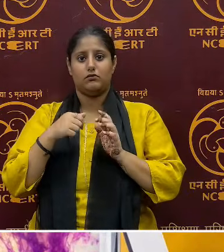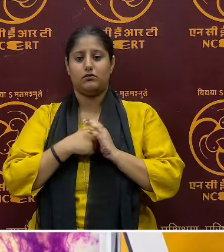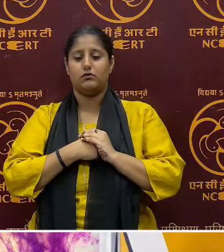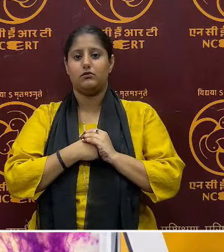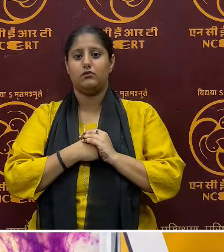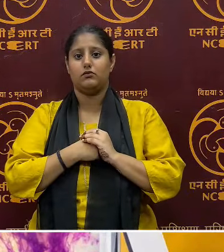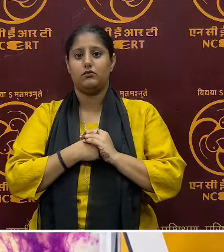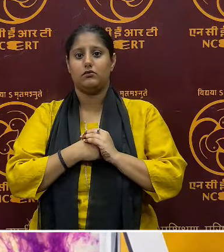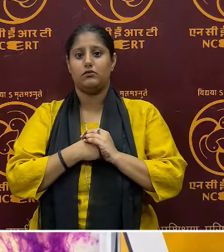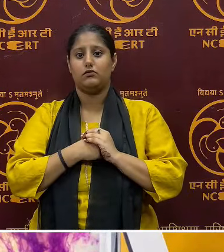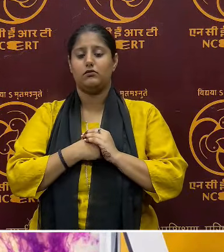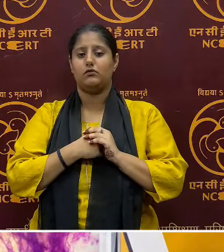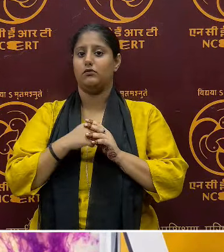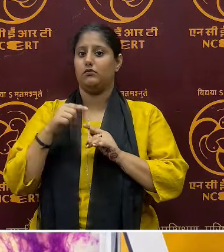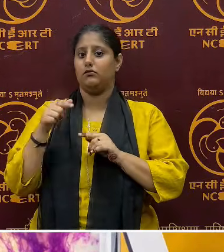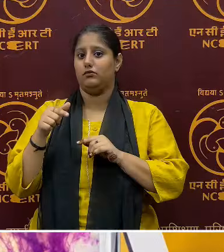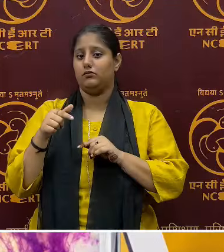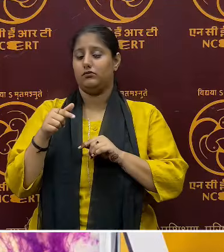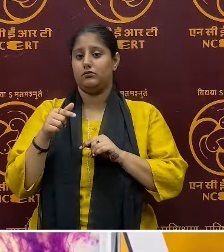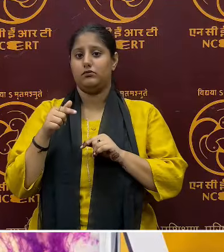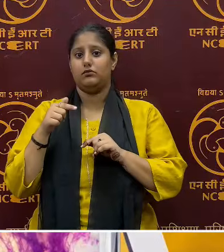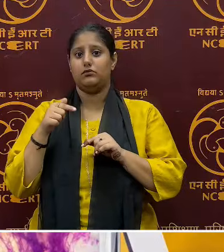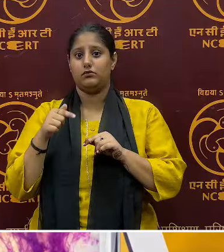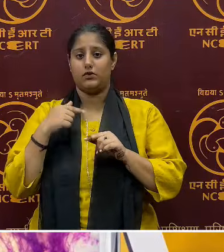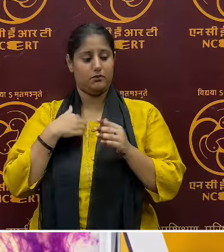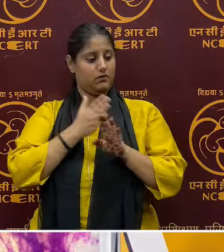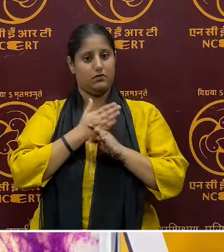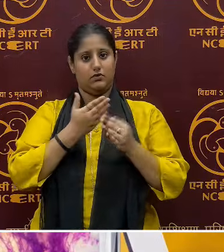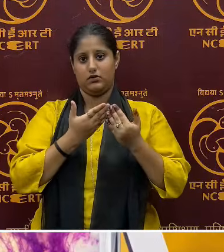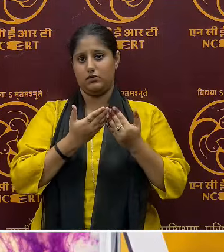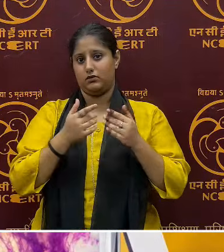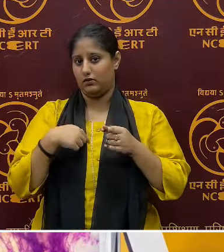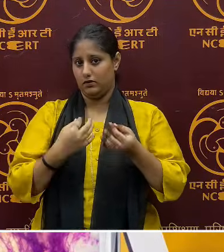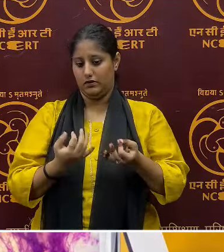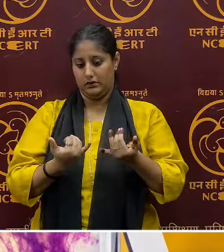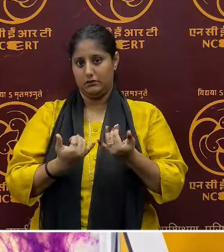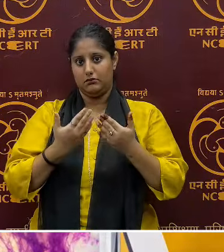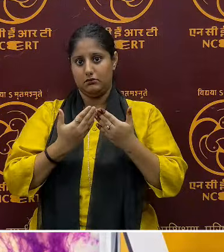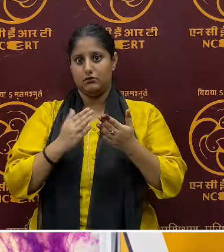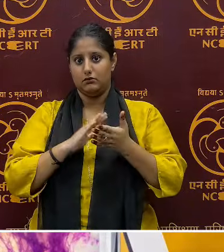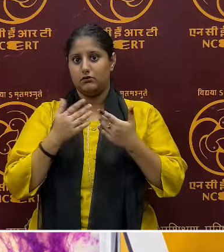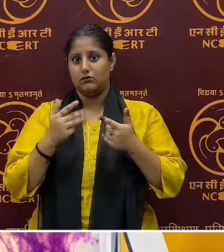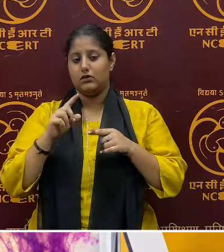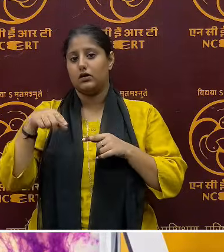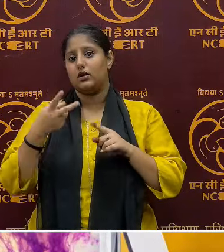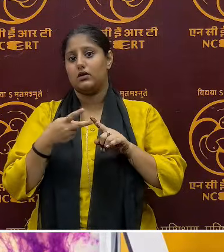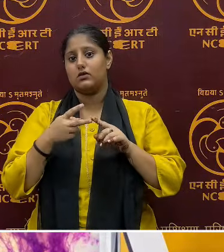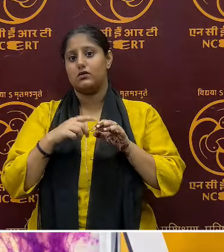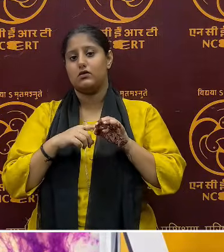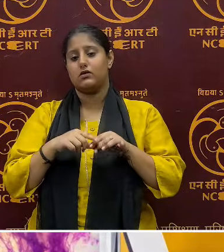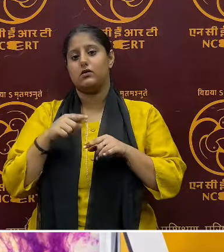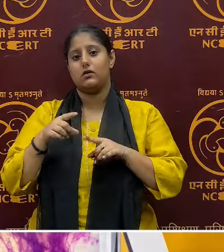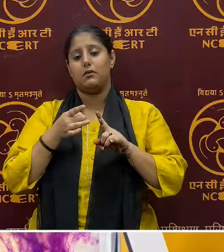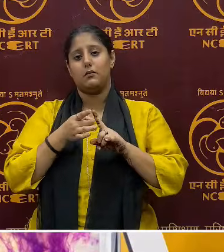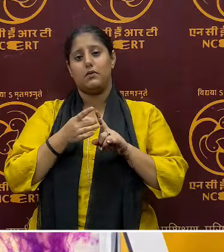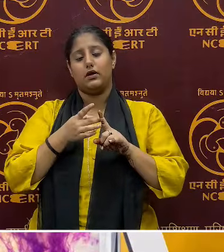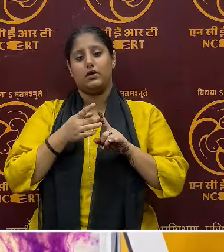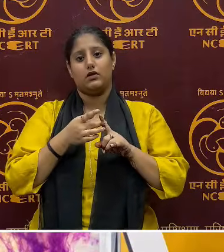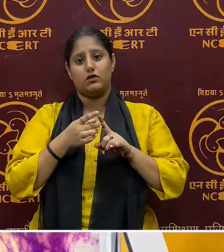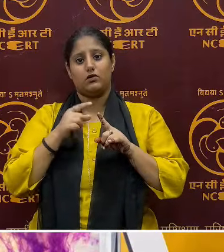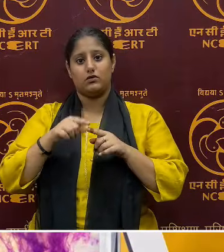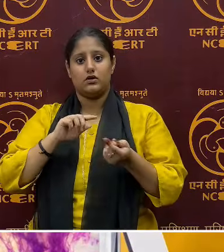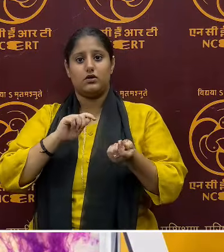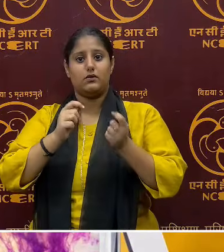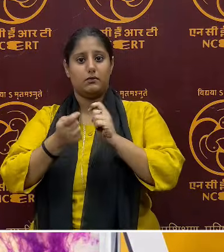means more acidic, which we have studied recently. Now the next question is, the metal in metal oxide replaces